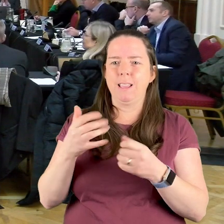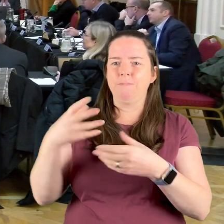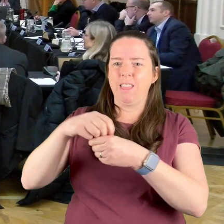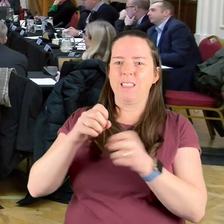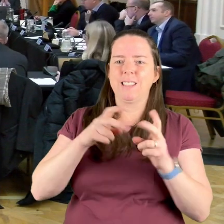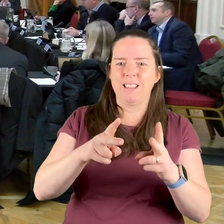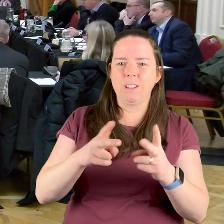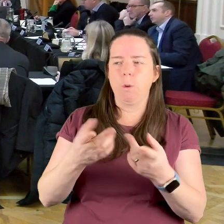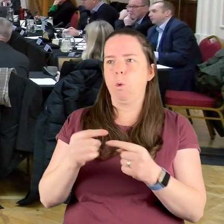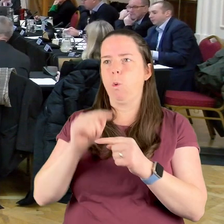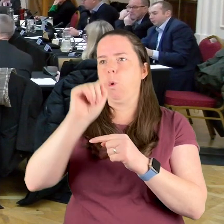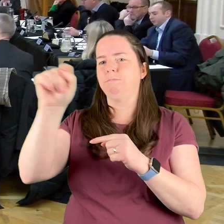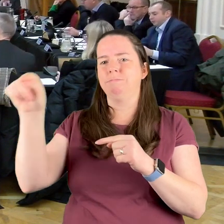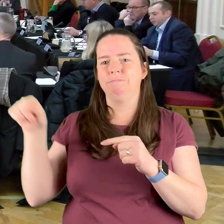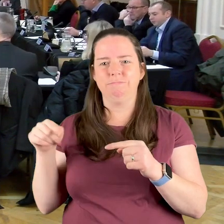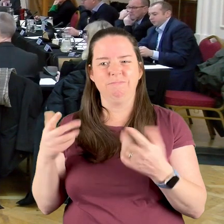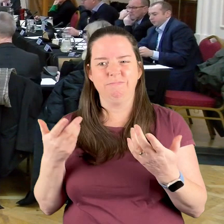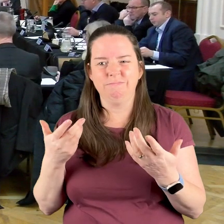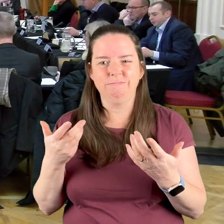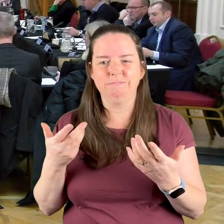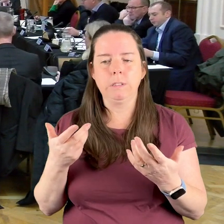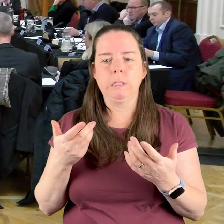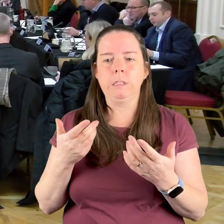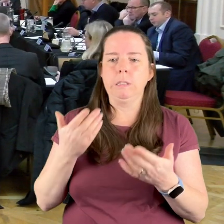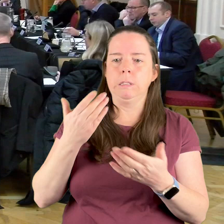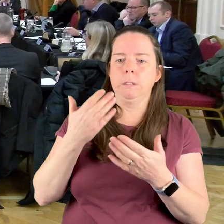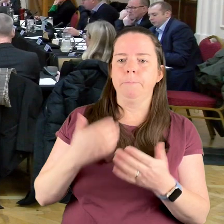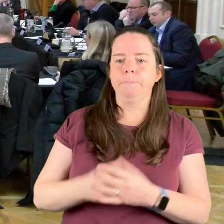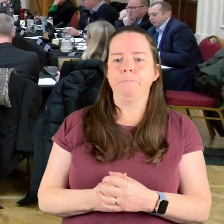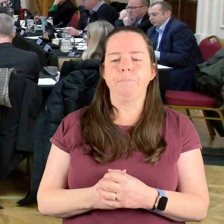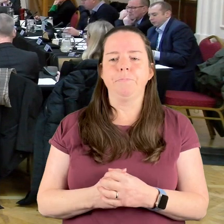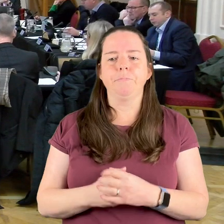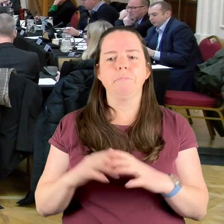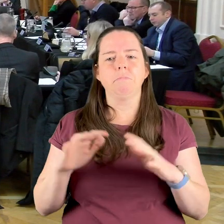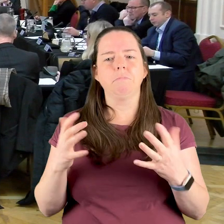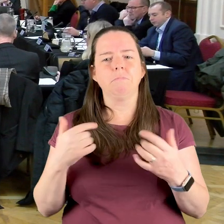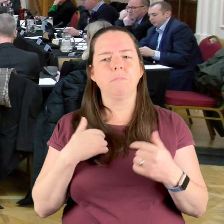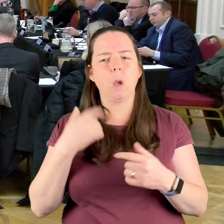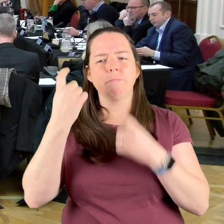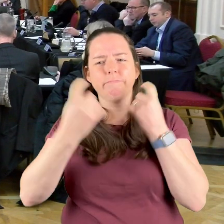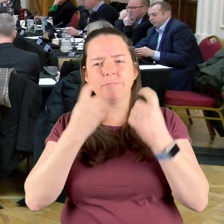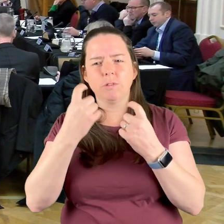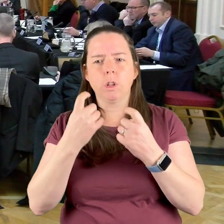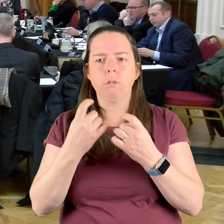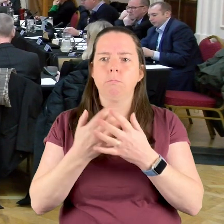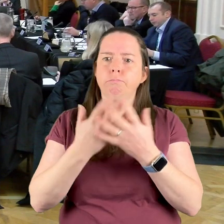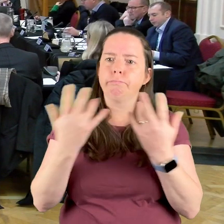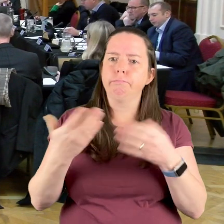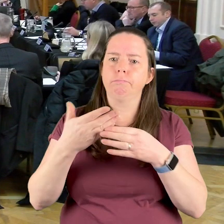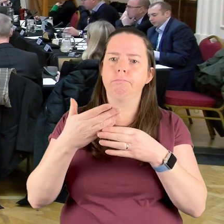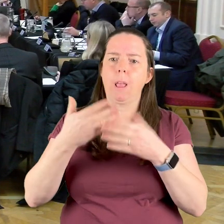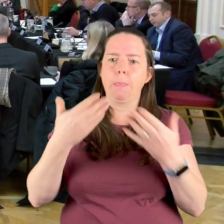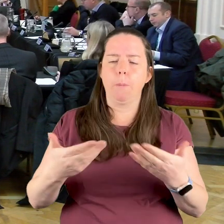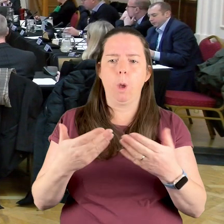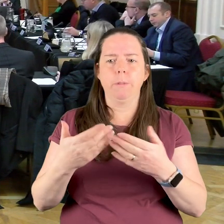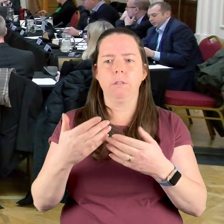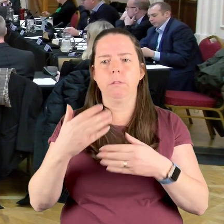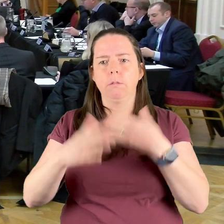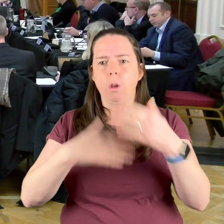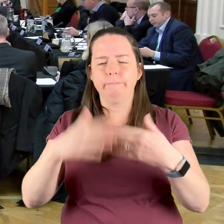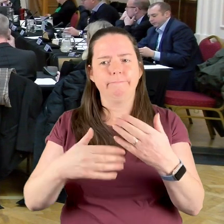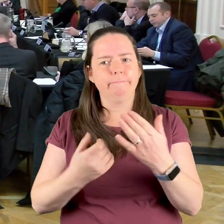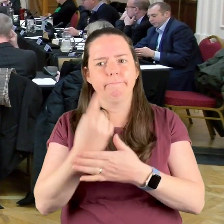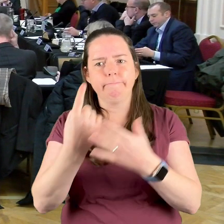be within the system or outside the system as well to do something like that. And I was wondering, is much going on at the